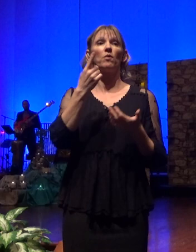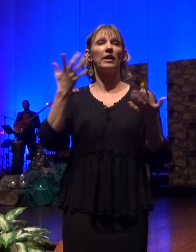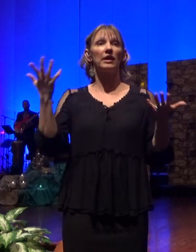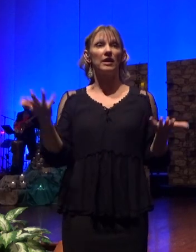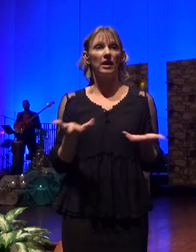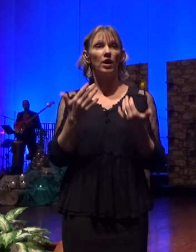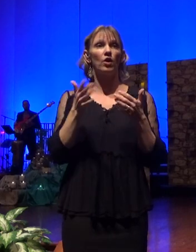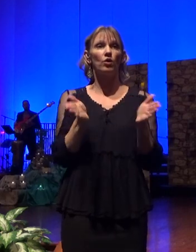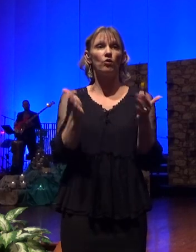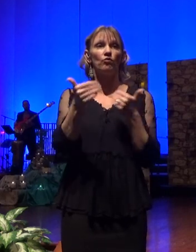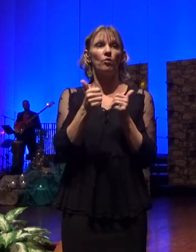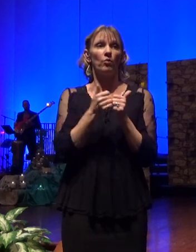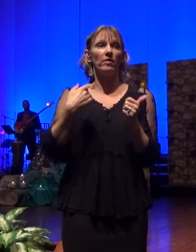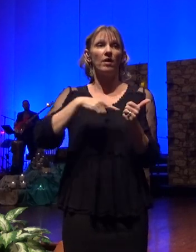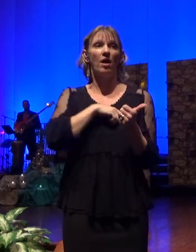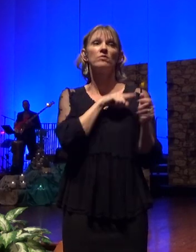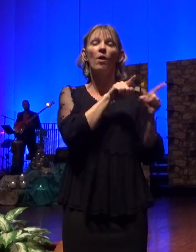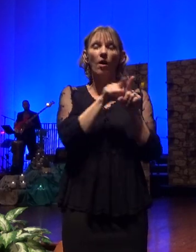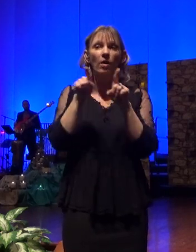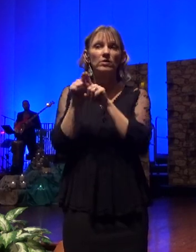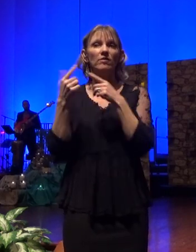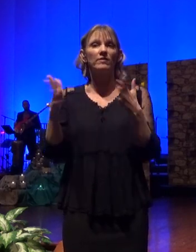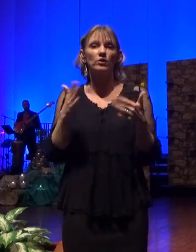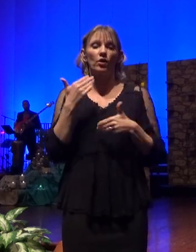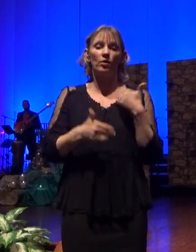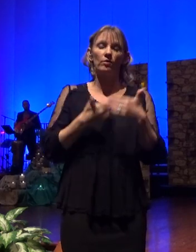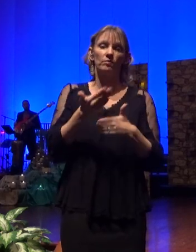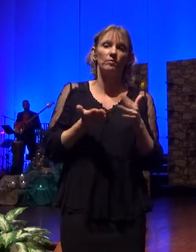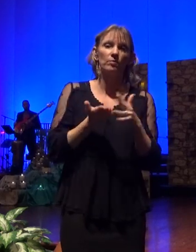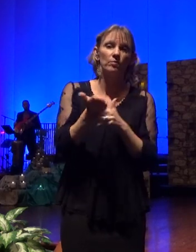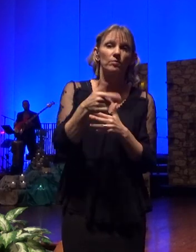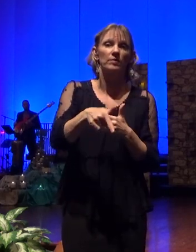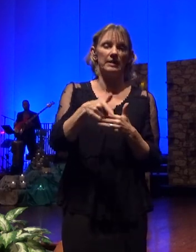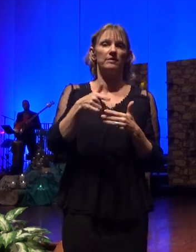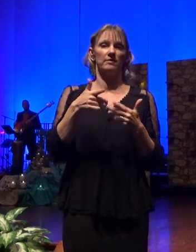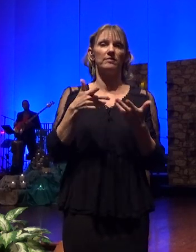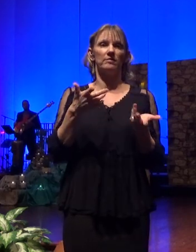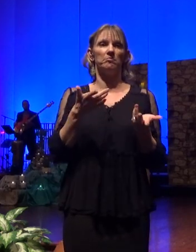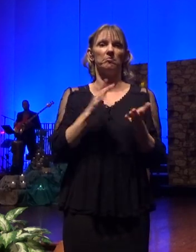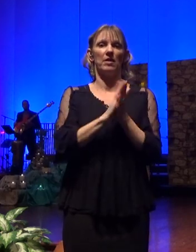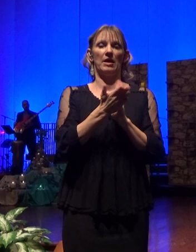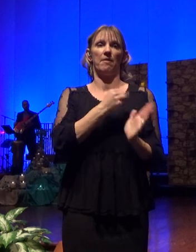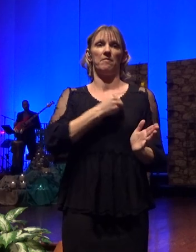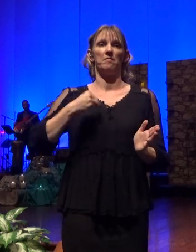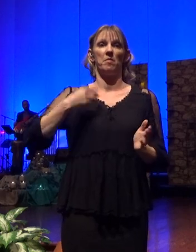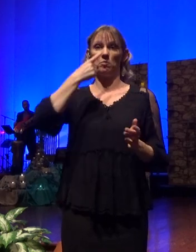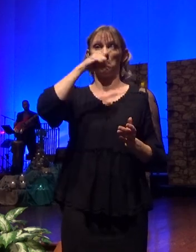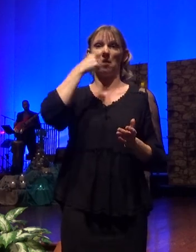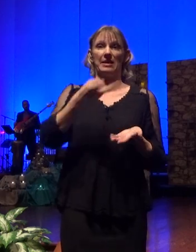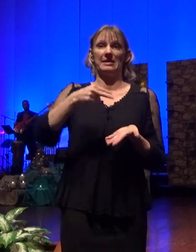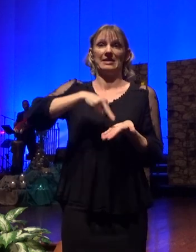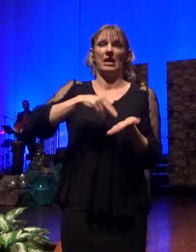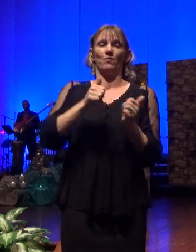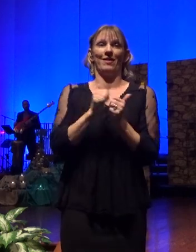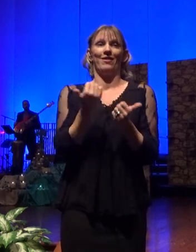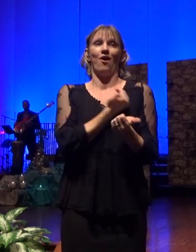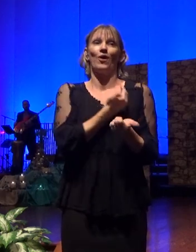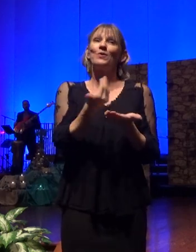room with us who has also gone through this beautiful rite of passage and become a member, will you please stand with our new members